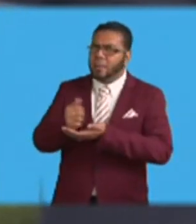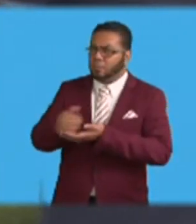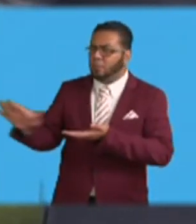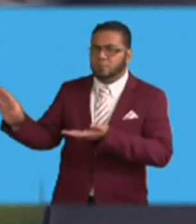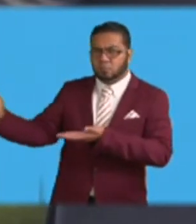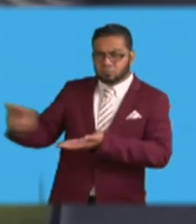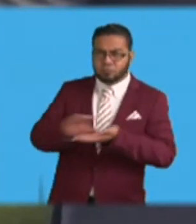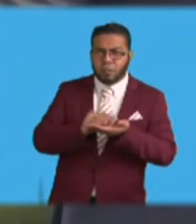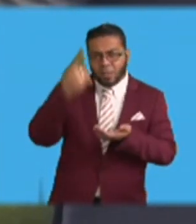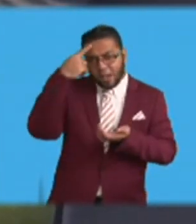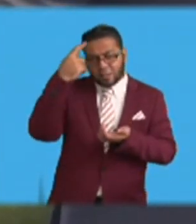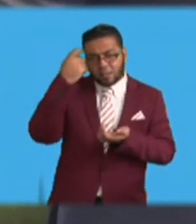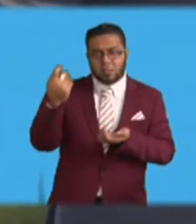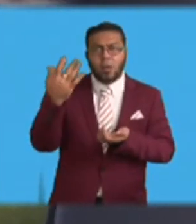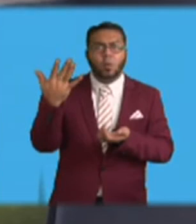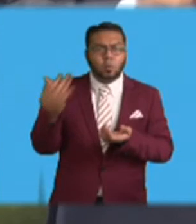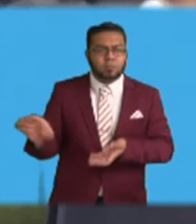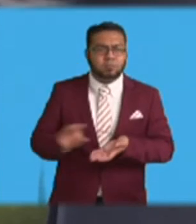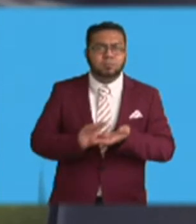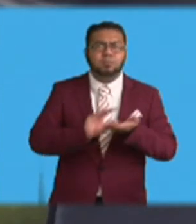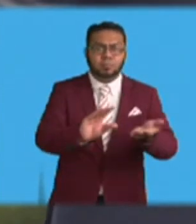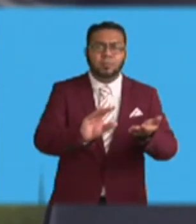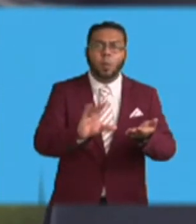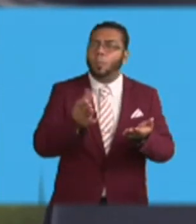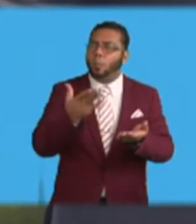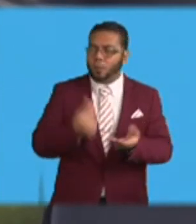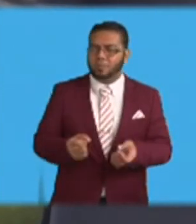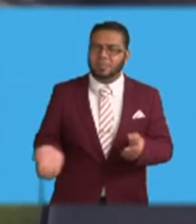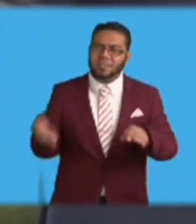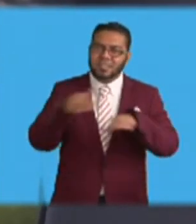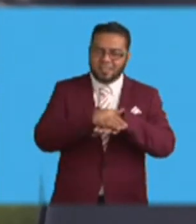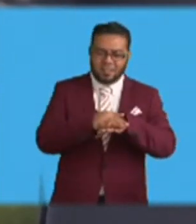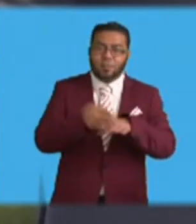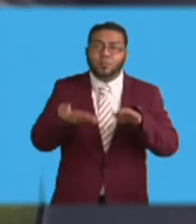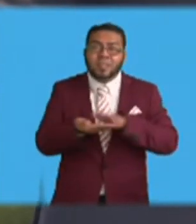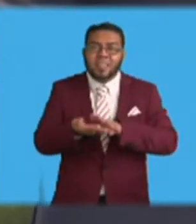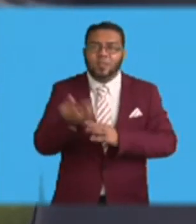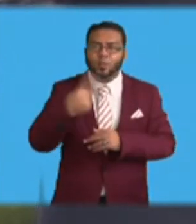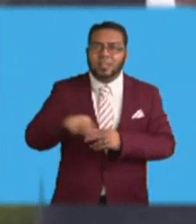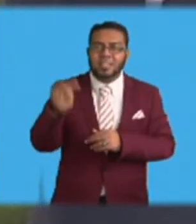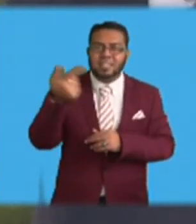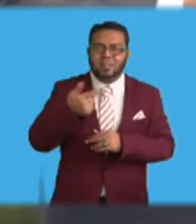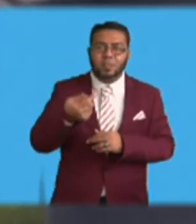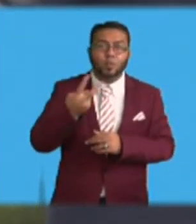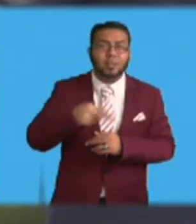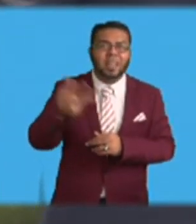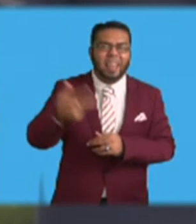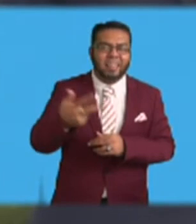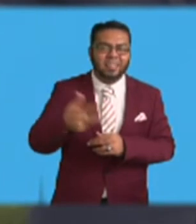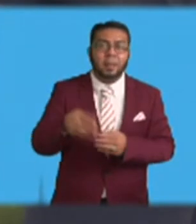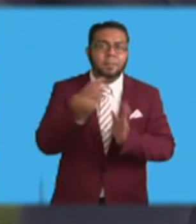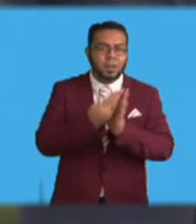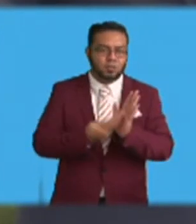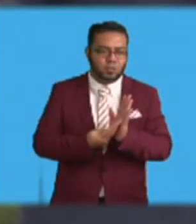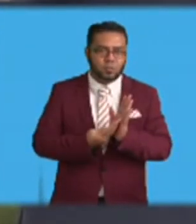in particular, the students were taken on board and indeed were encapsulated in the 2017-2018 budget, which, as the opposition has